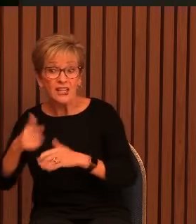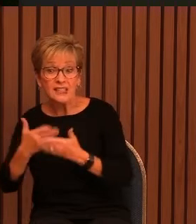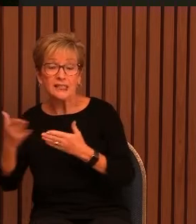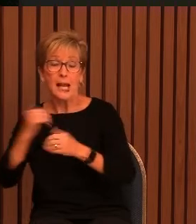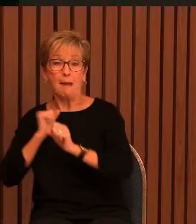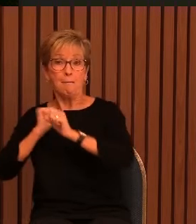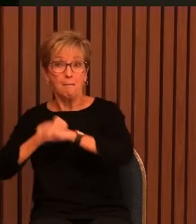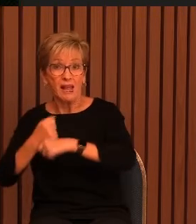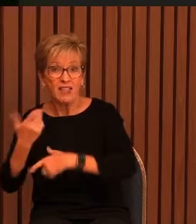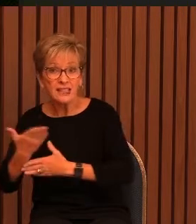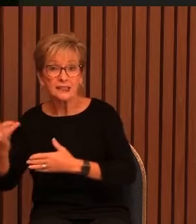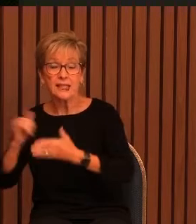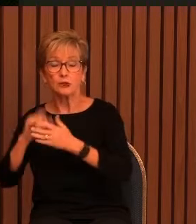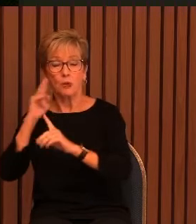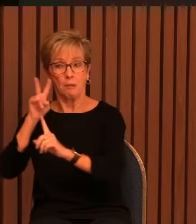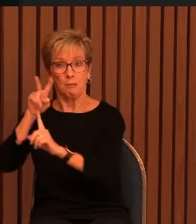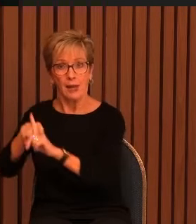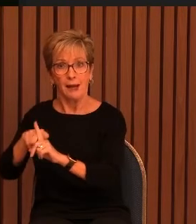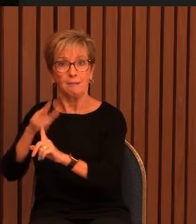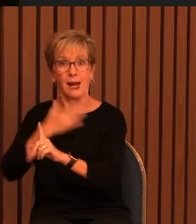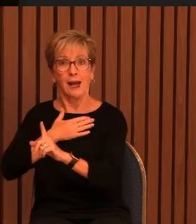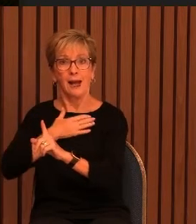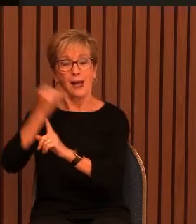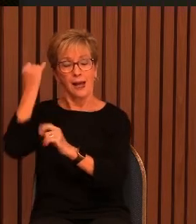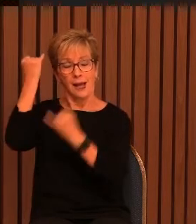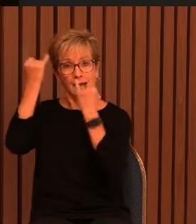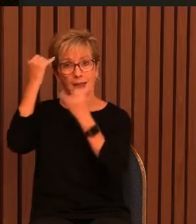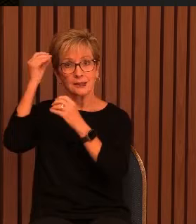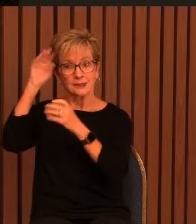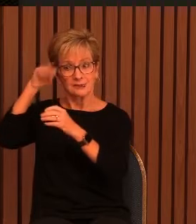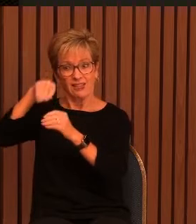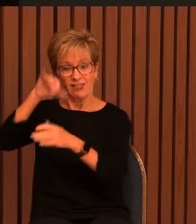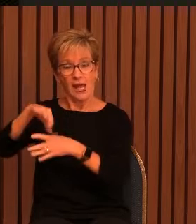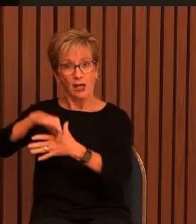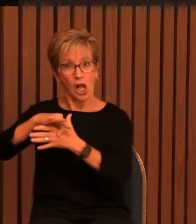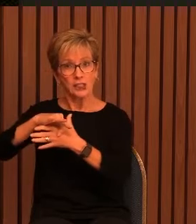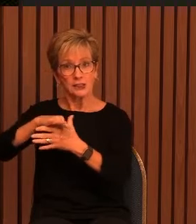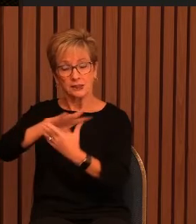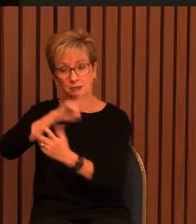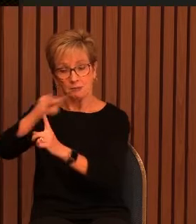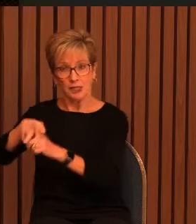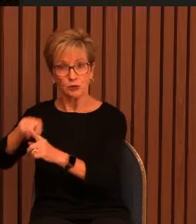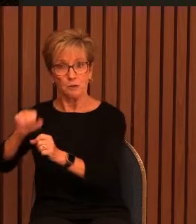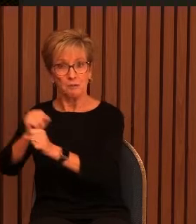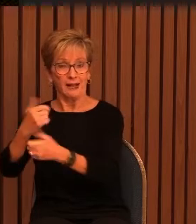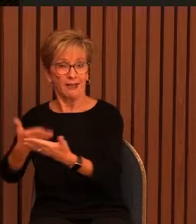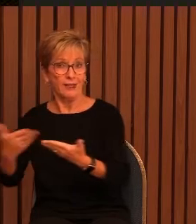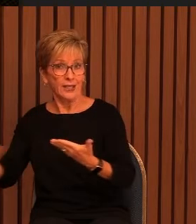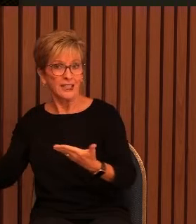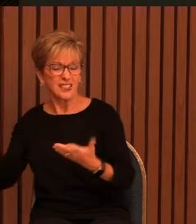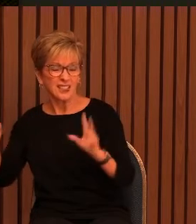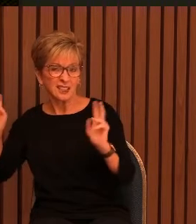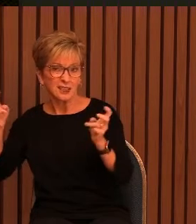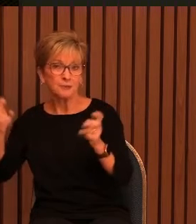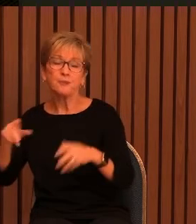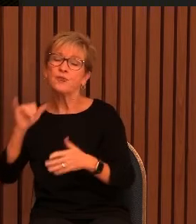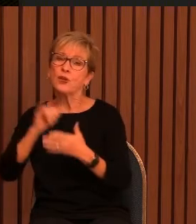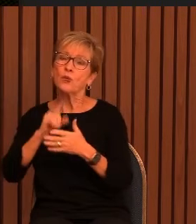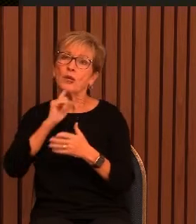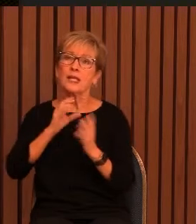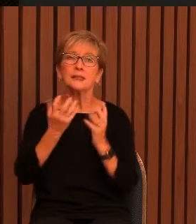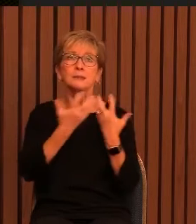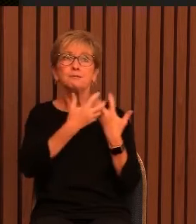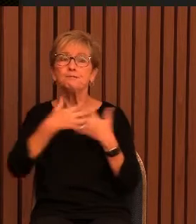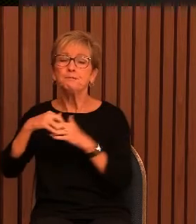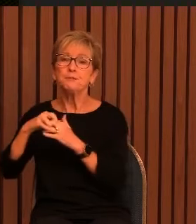have learned the elements of this particular content. So there is such a